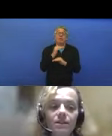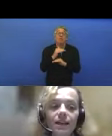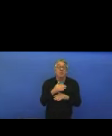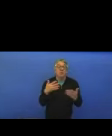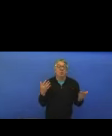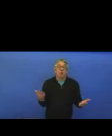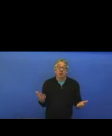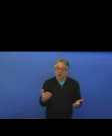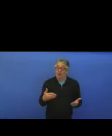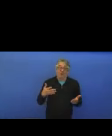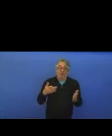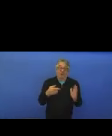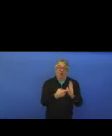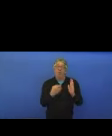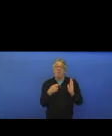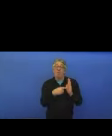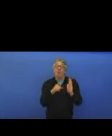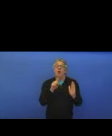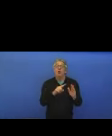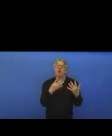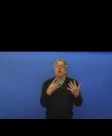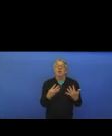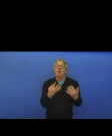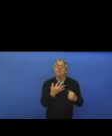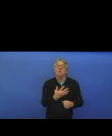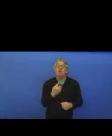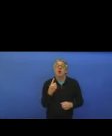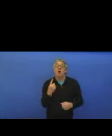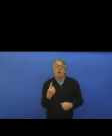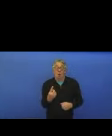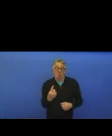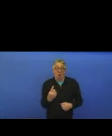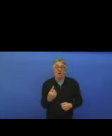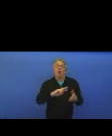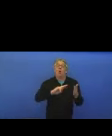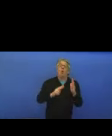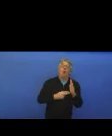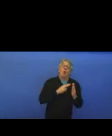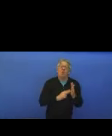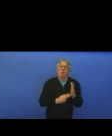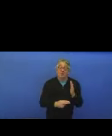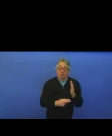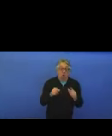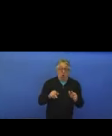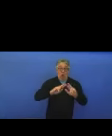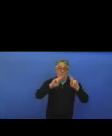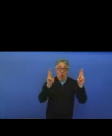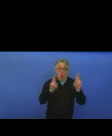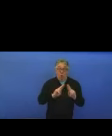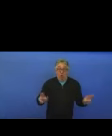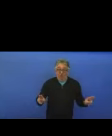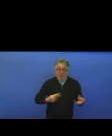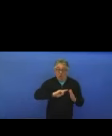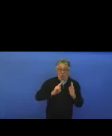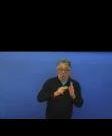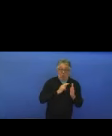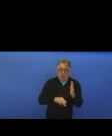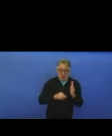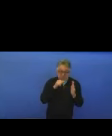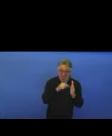in the 1951 Convention relating to the status of refugee. So this is a universal convention defining who is a